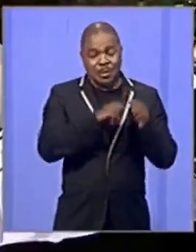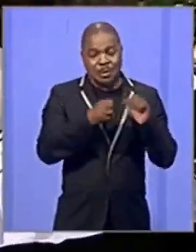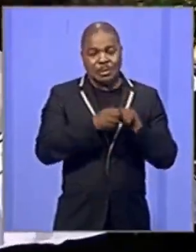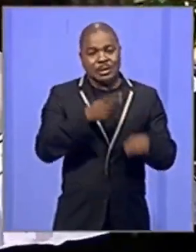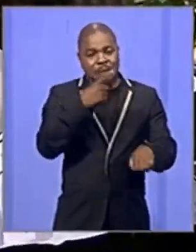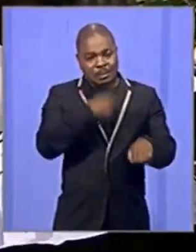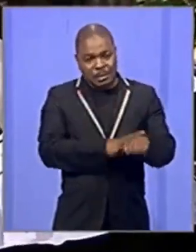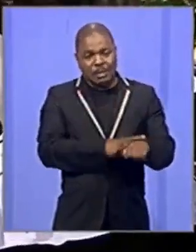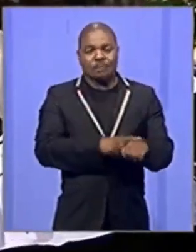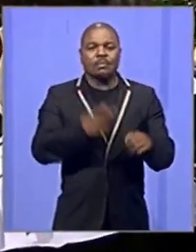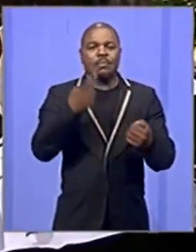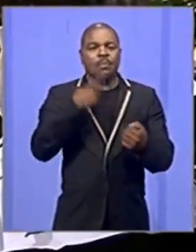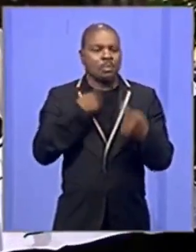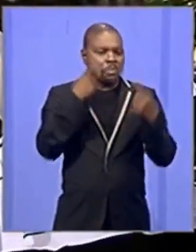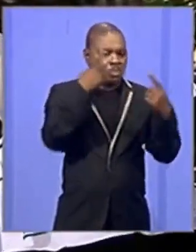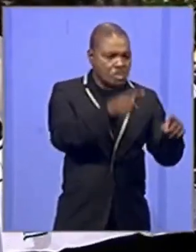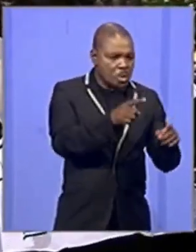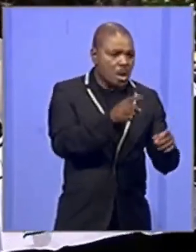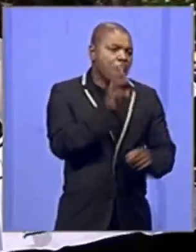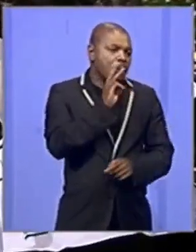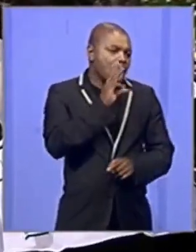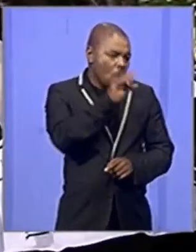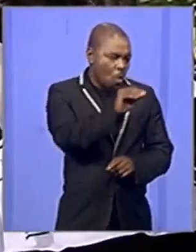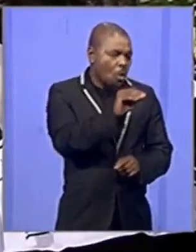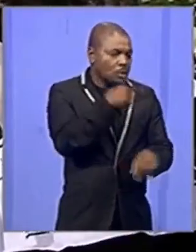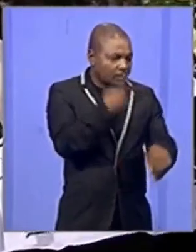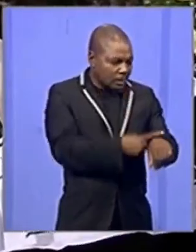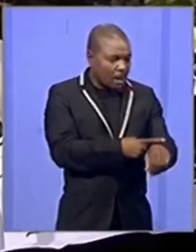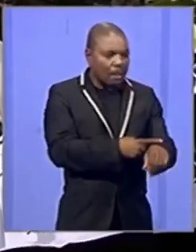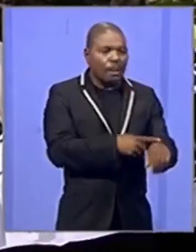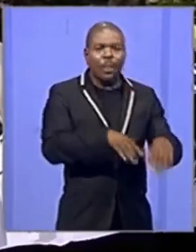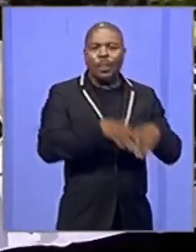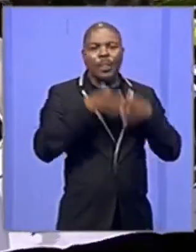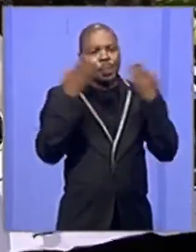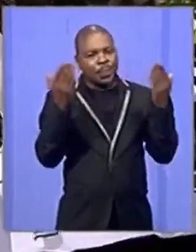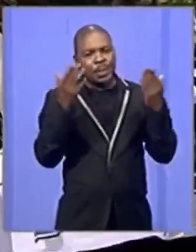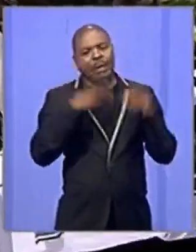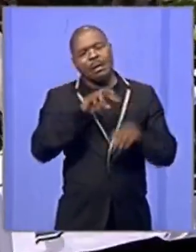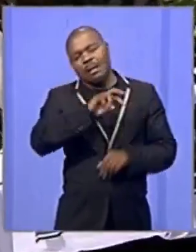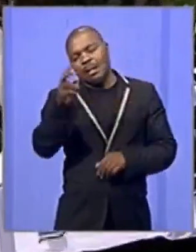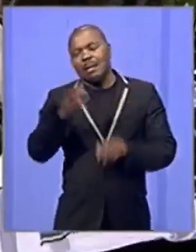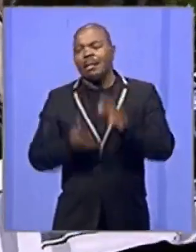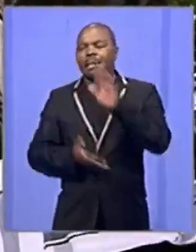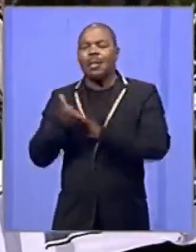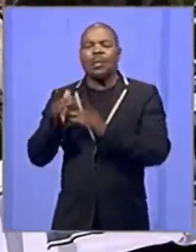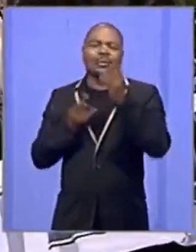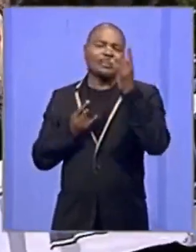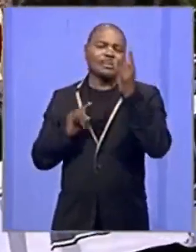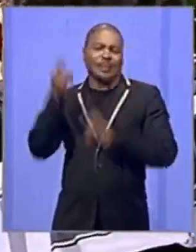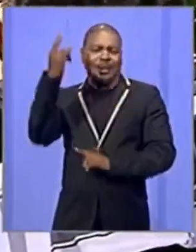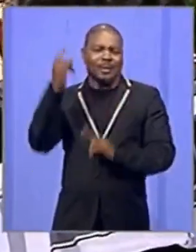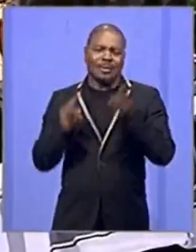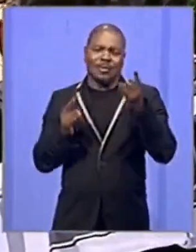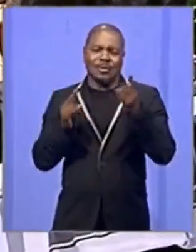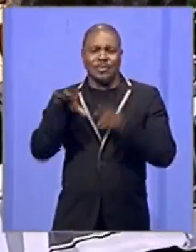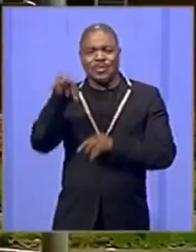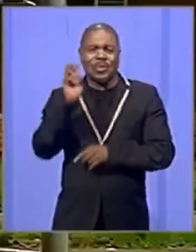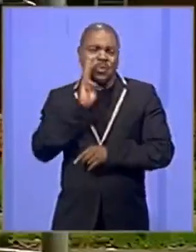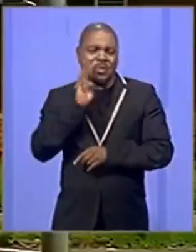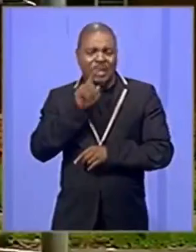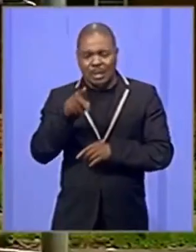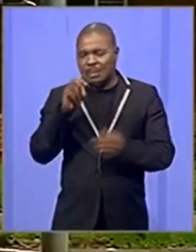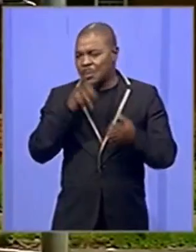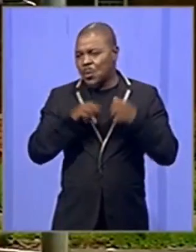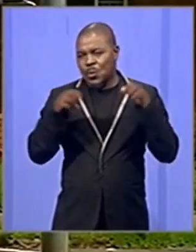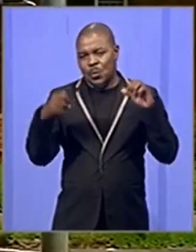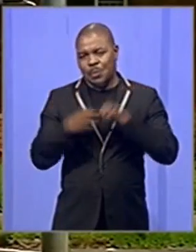bo kriya mon re tswa go ga teng a seyo so tshontshe go yo go toropong ke bothata jwa metsi. Ba